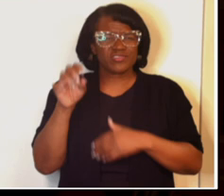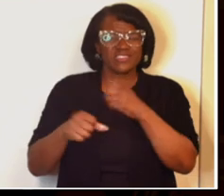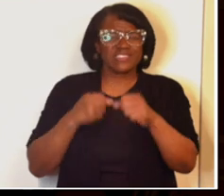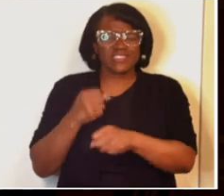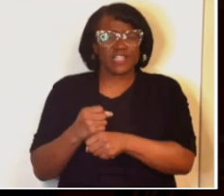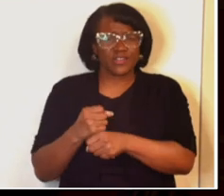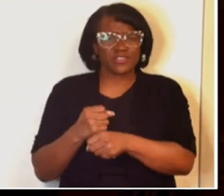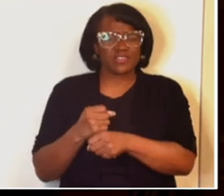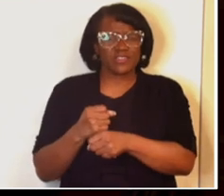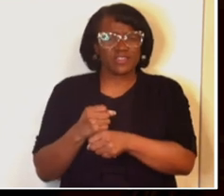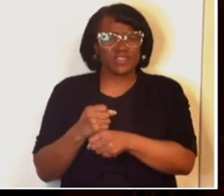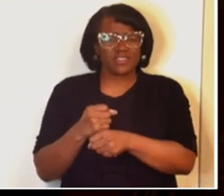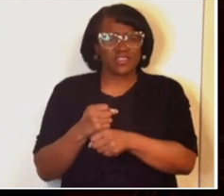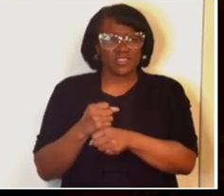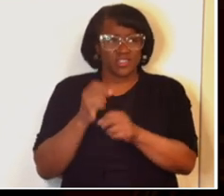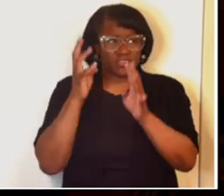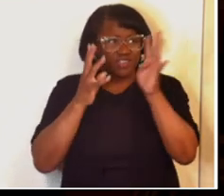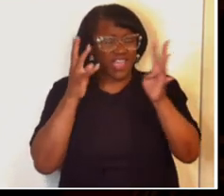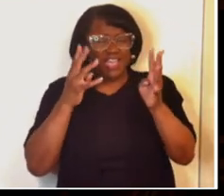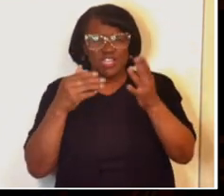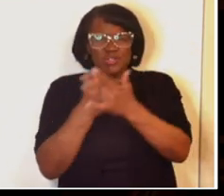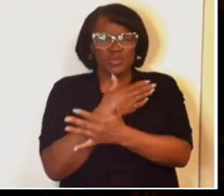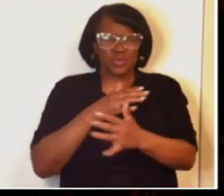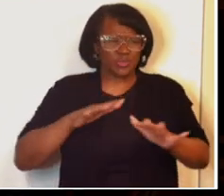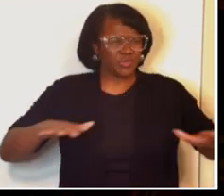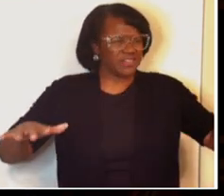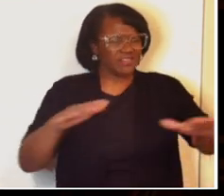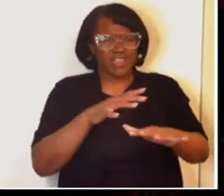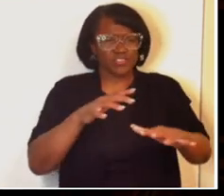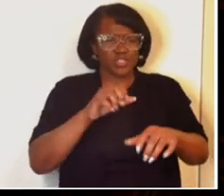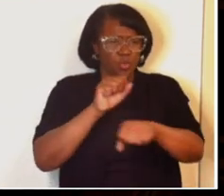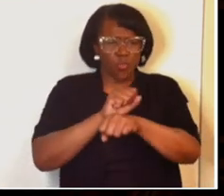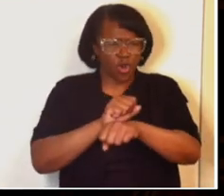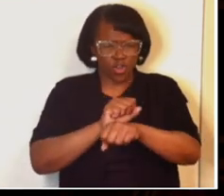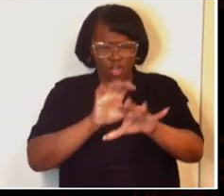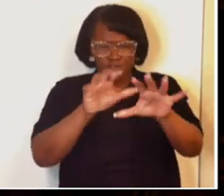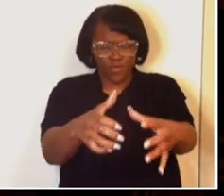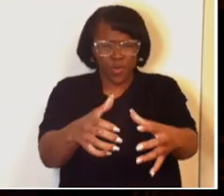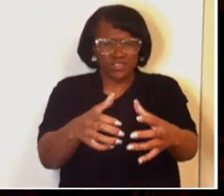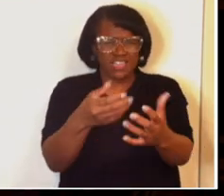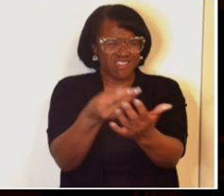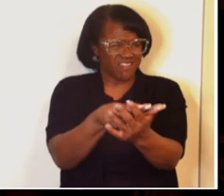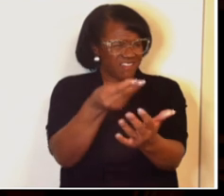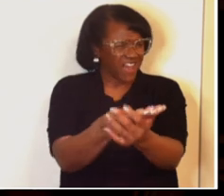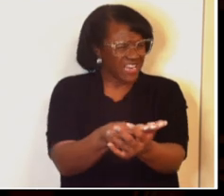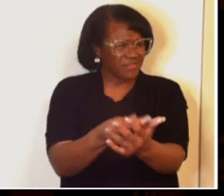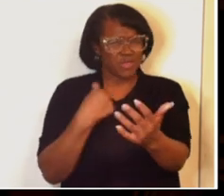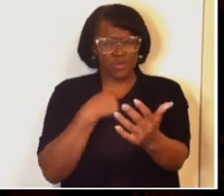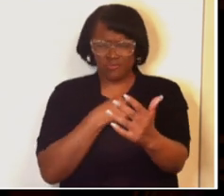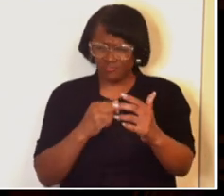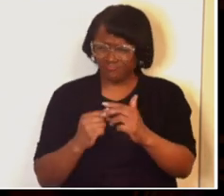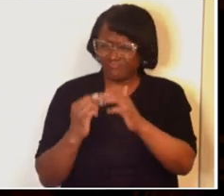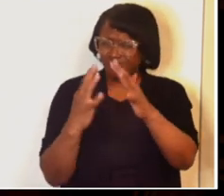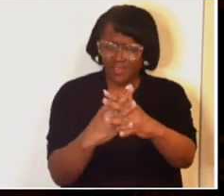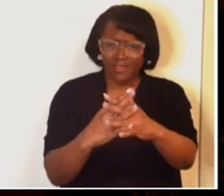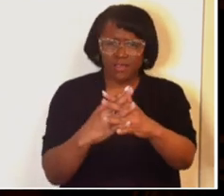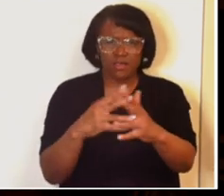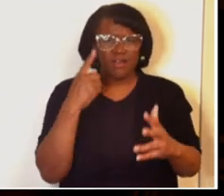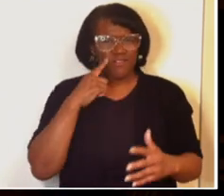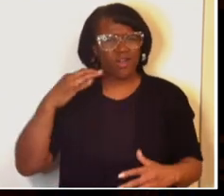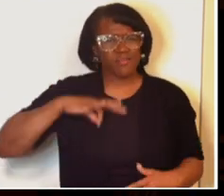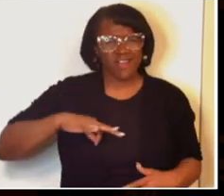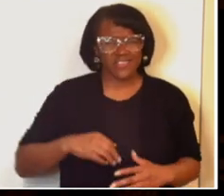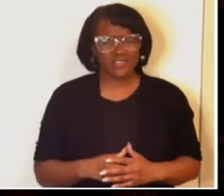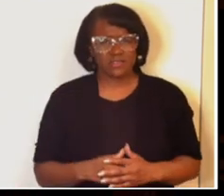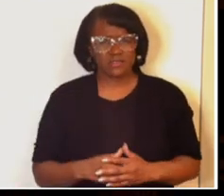nations, a workforce, an economy for profit? What thoughts are